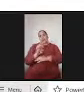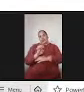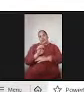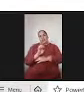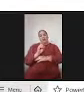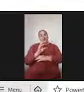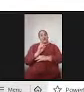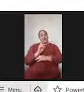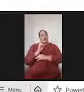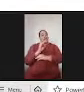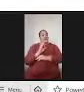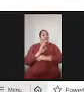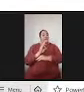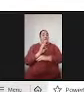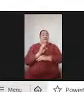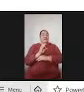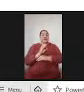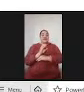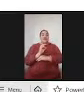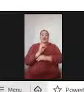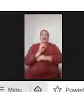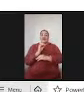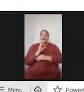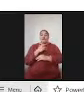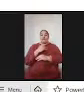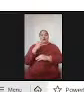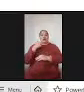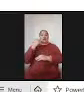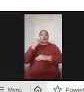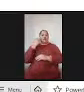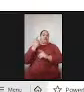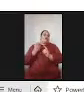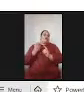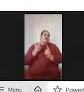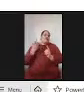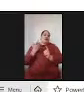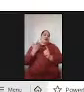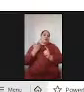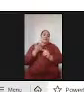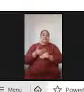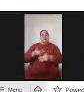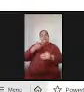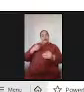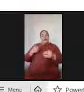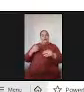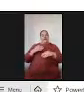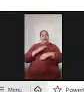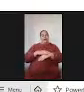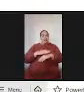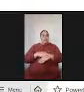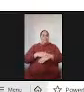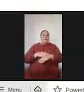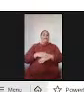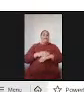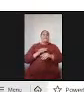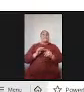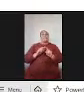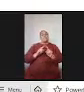there is and I know this from previous terms already, that